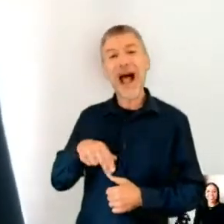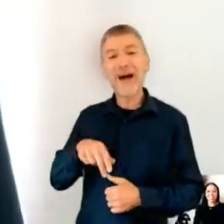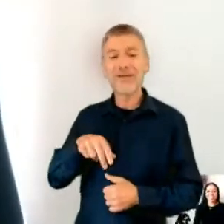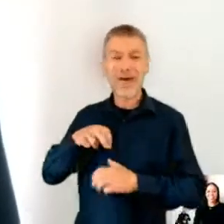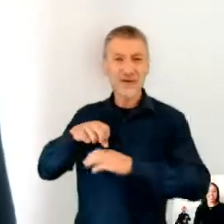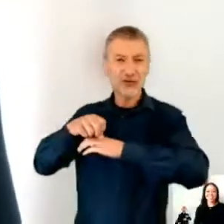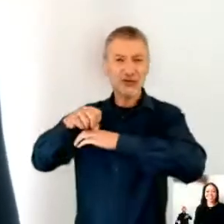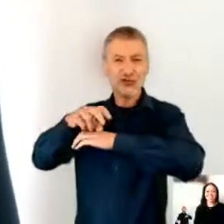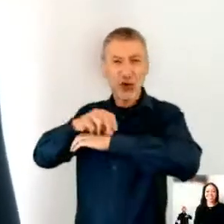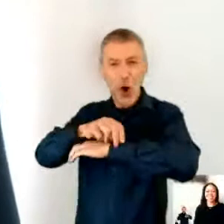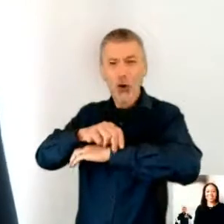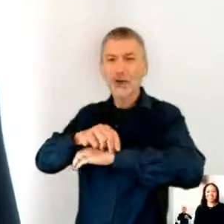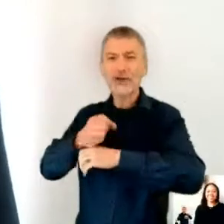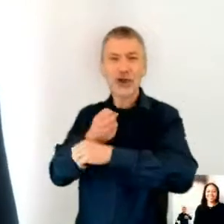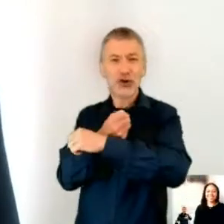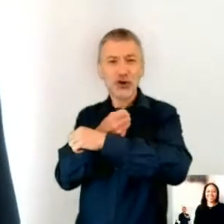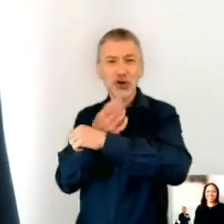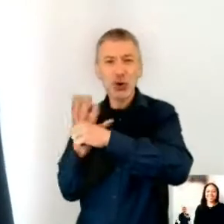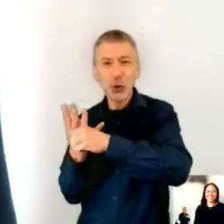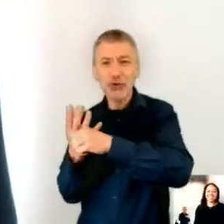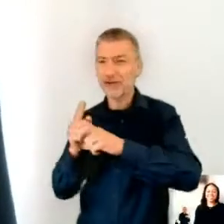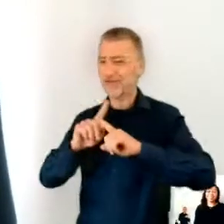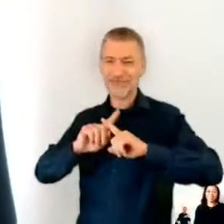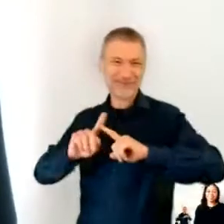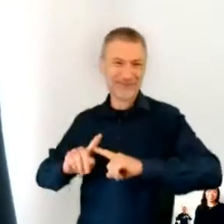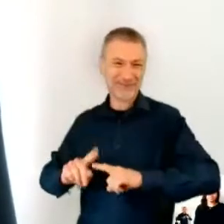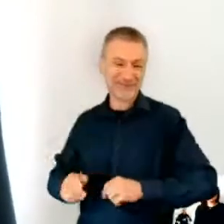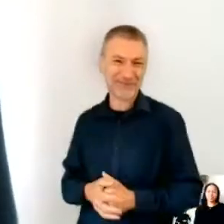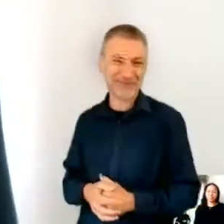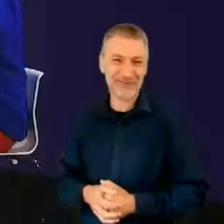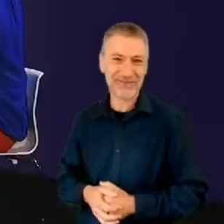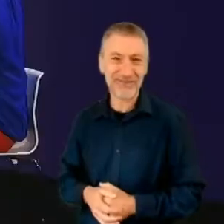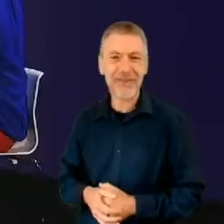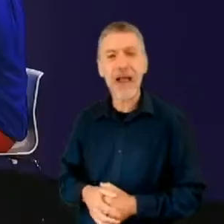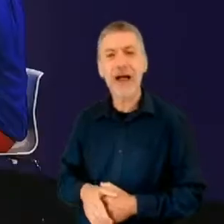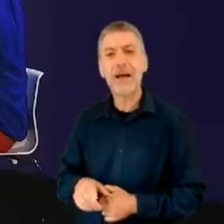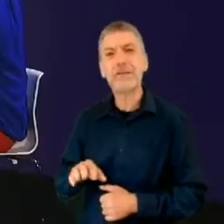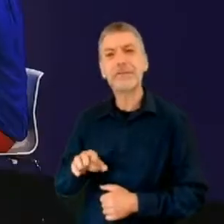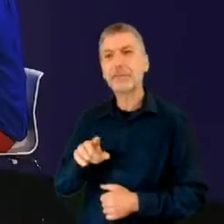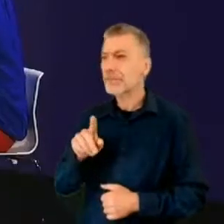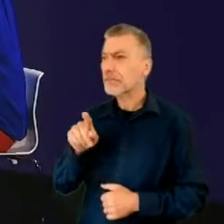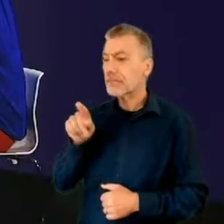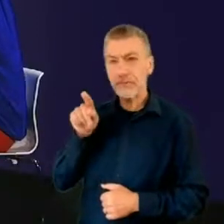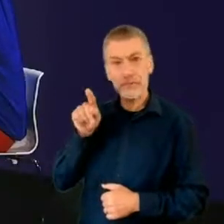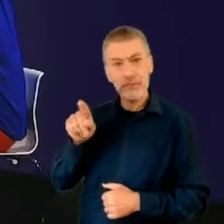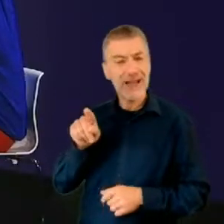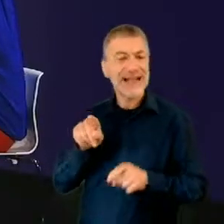bad. And Chanel, can I ask you, what does a typical day